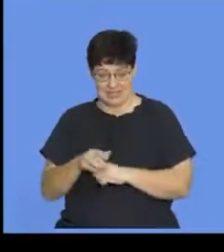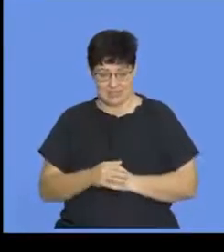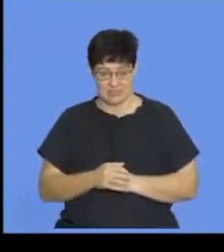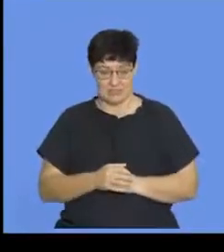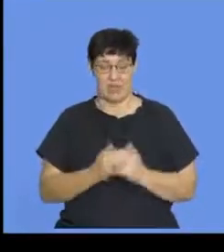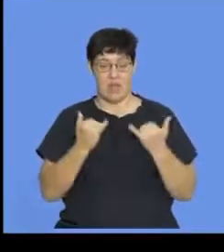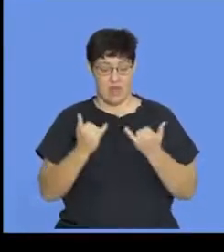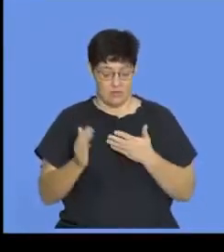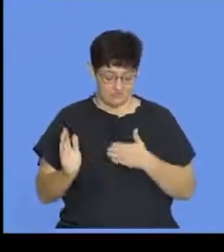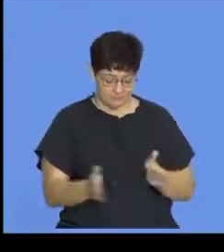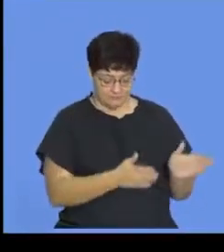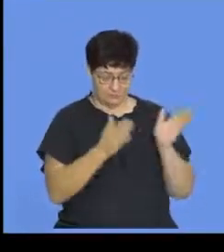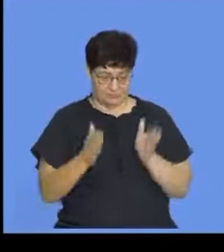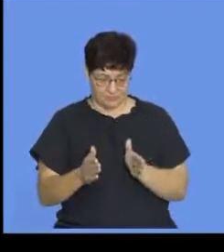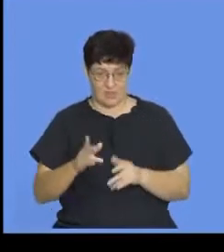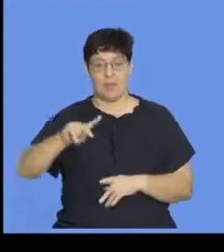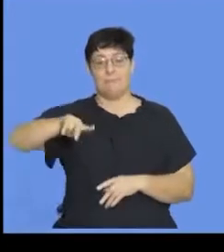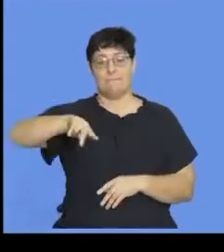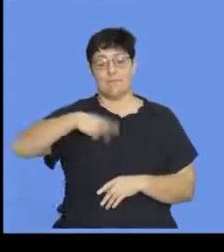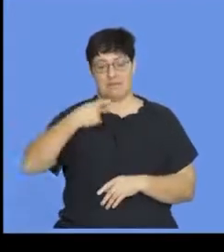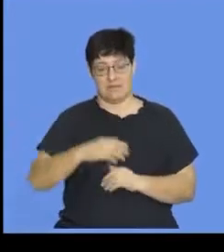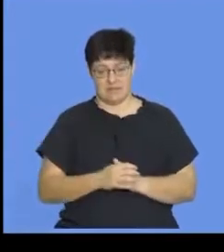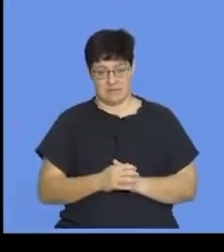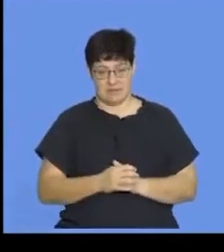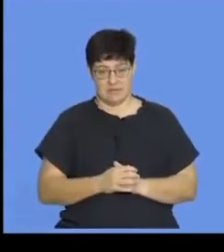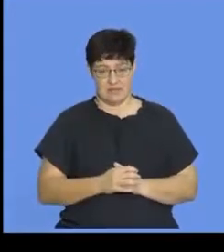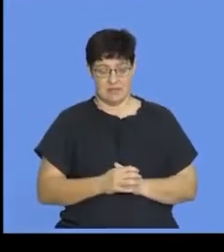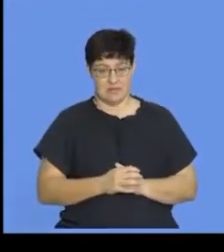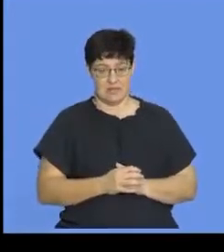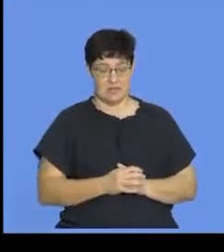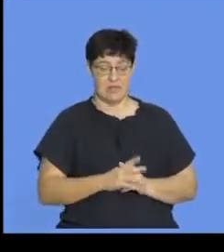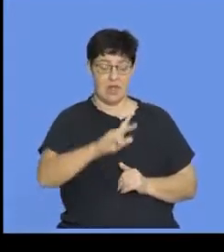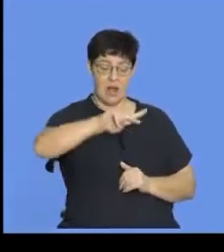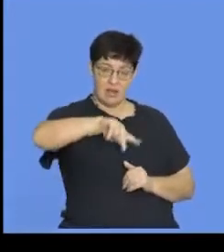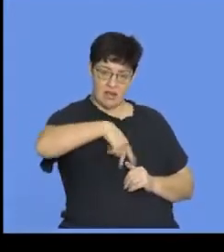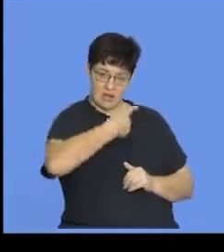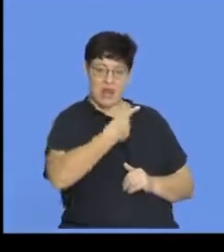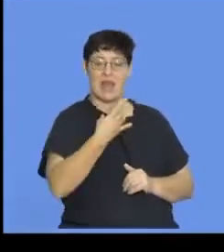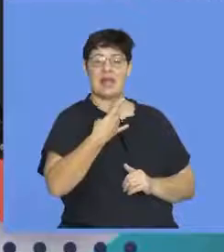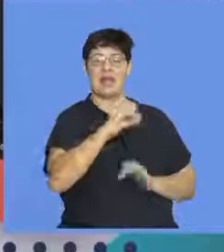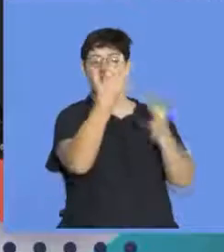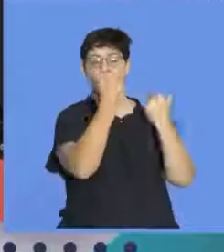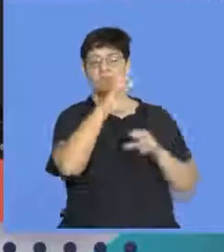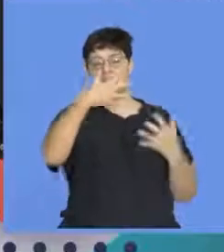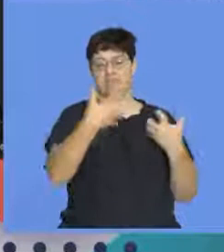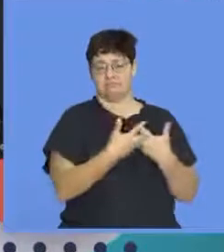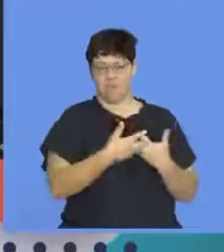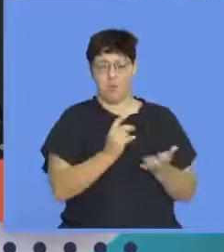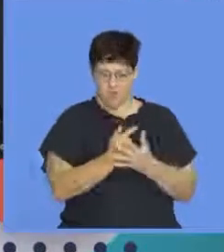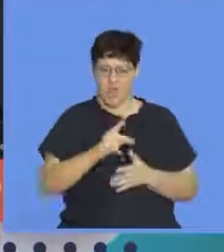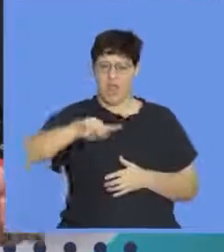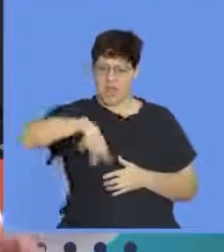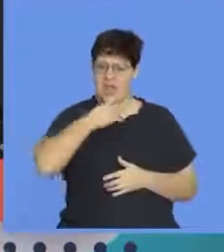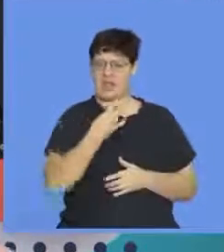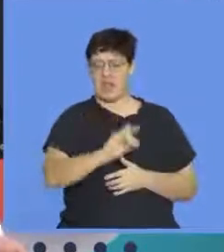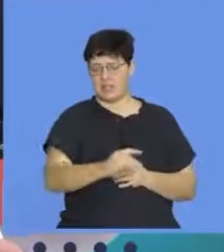payments. Obviously, your cash payments would just slot into your cash budget because it's your cash payment